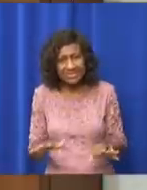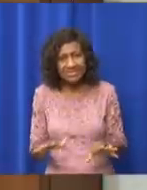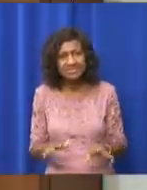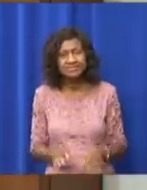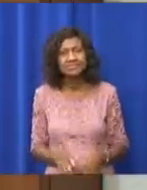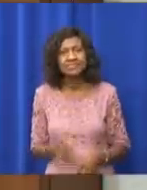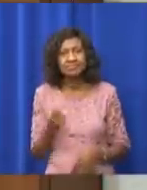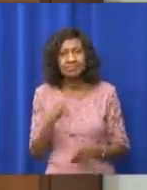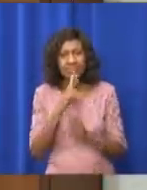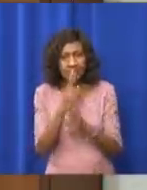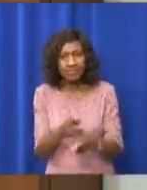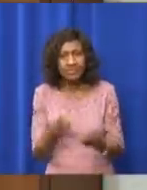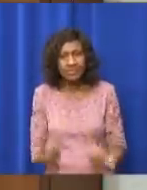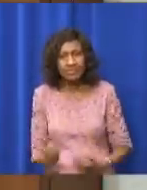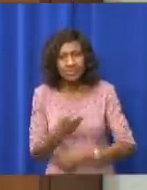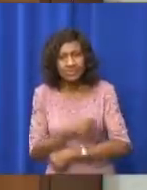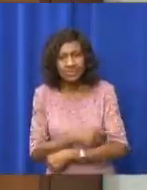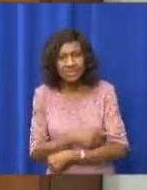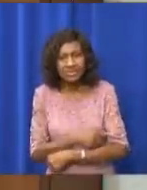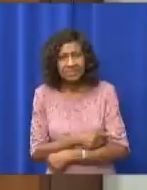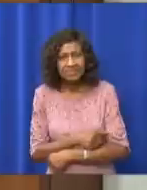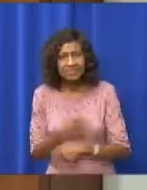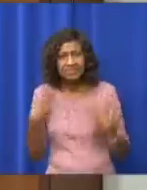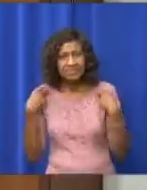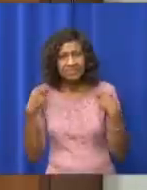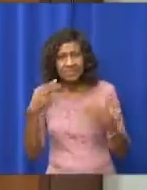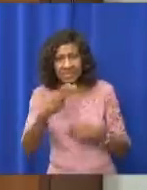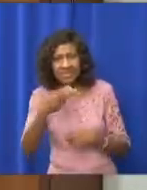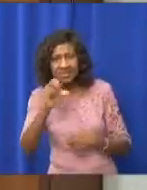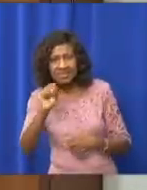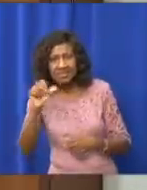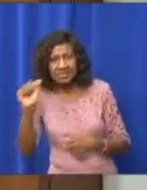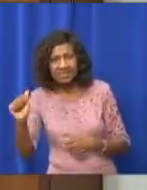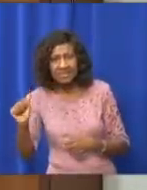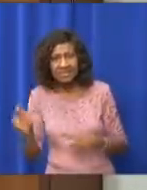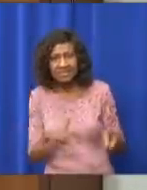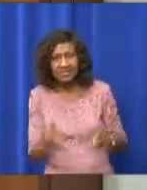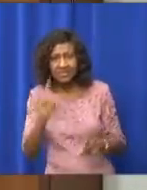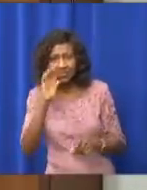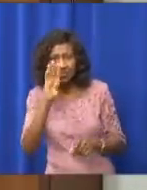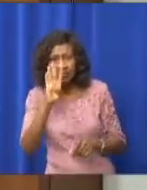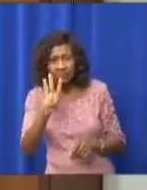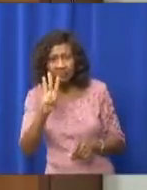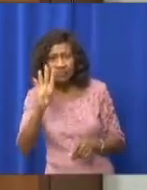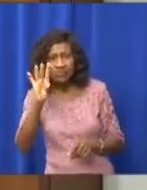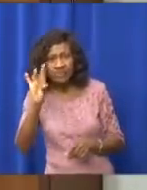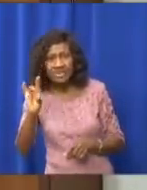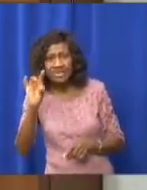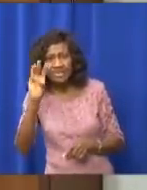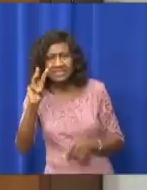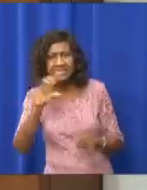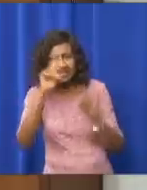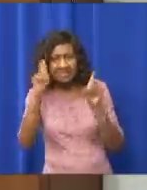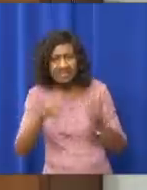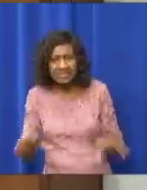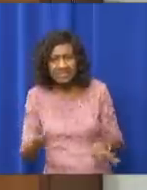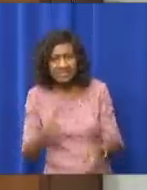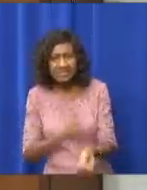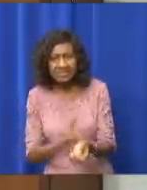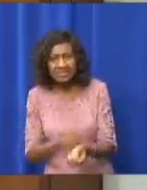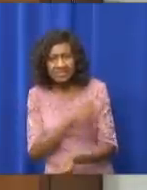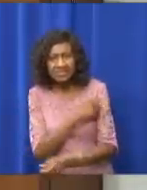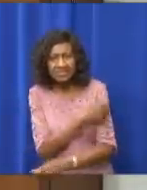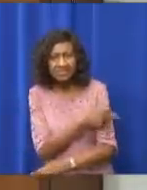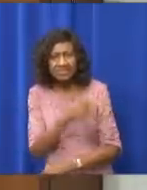The results today are that the Health Services Authority have done 486 tests and Doctors